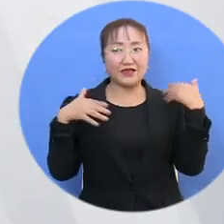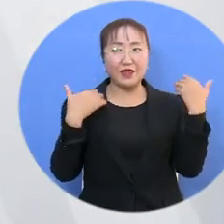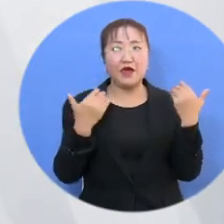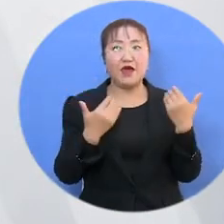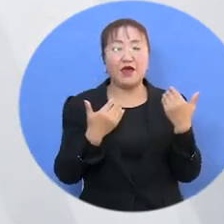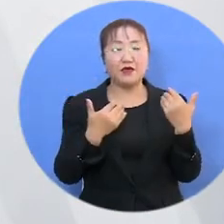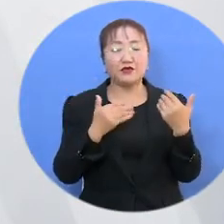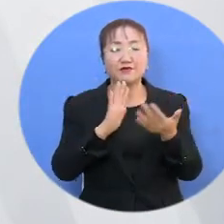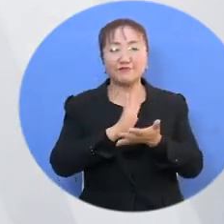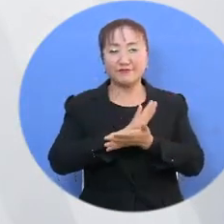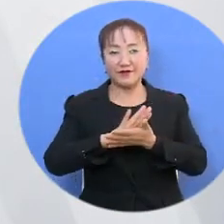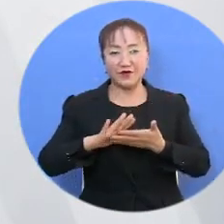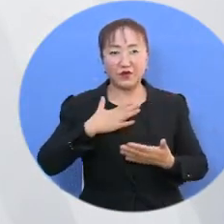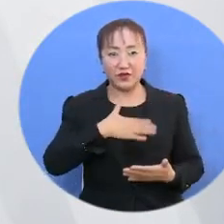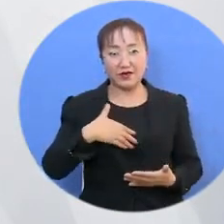Be clean.